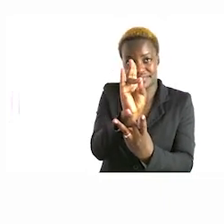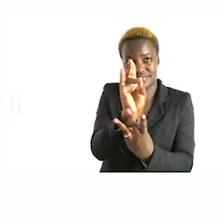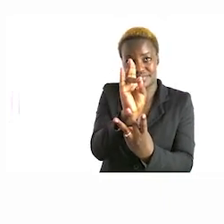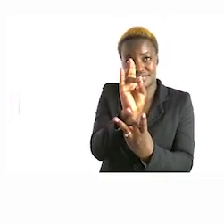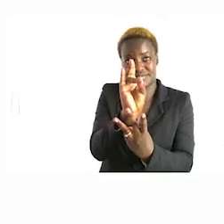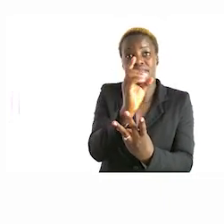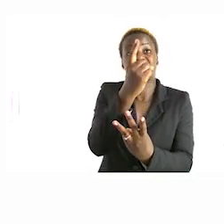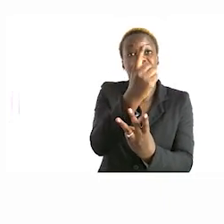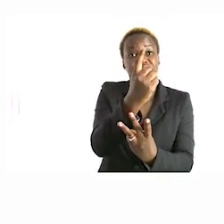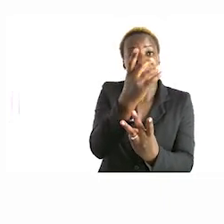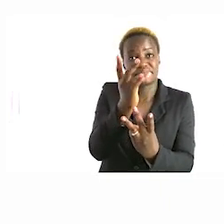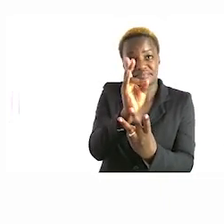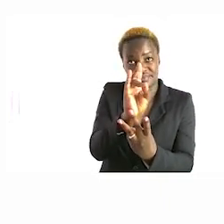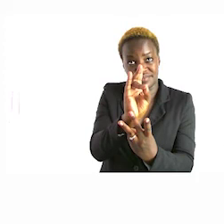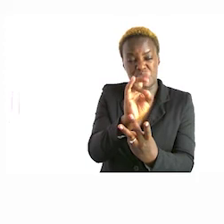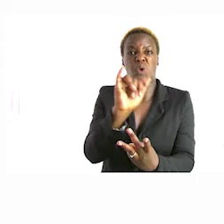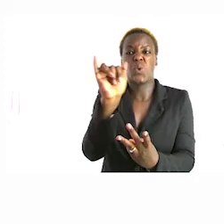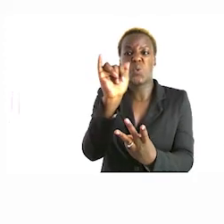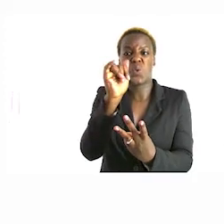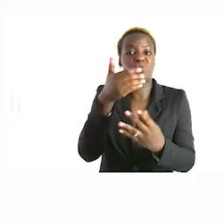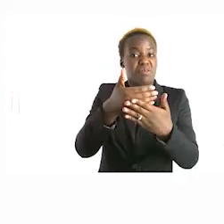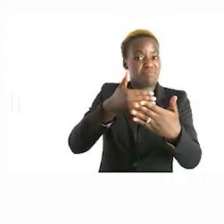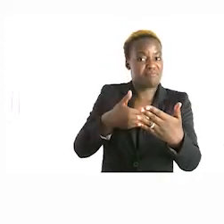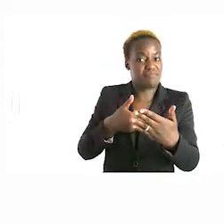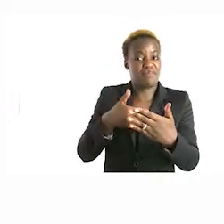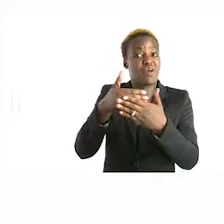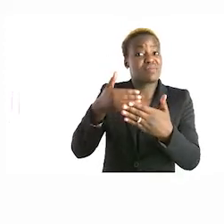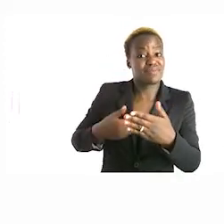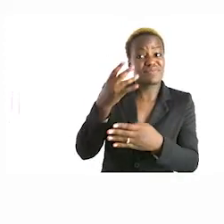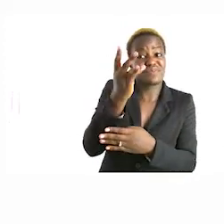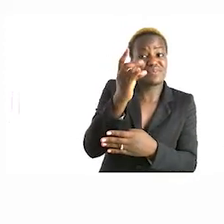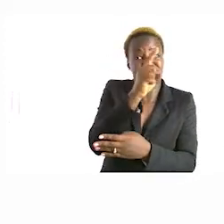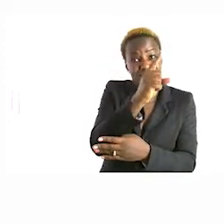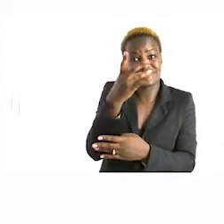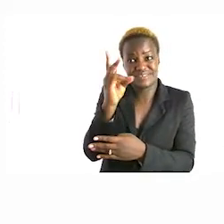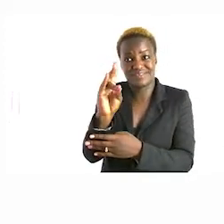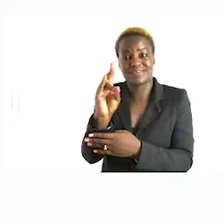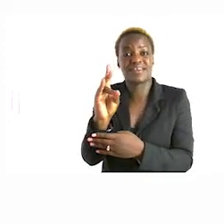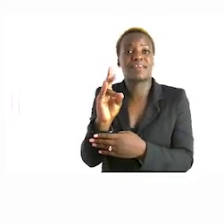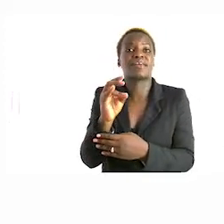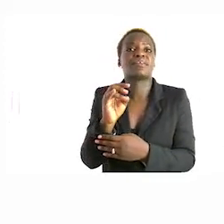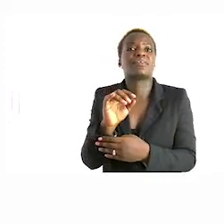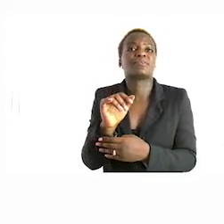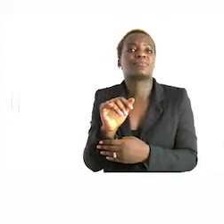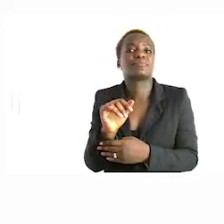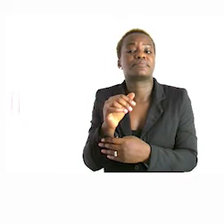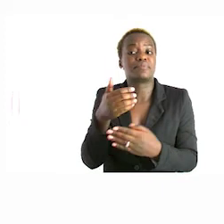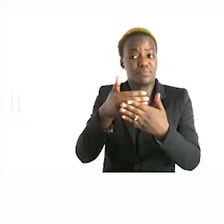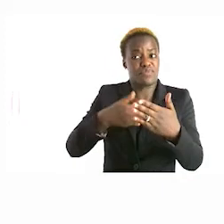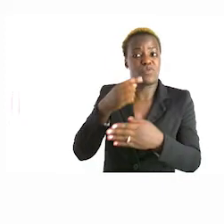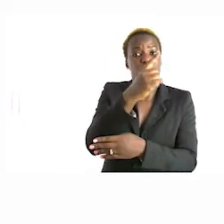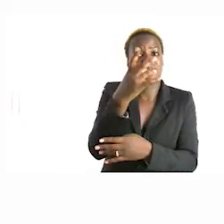number 7, which one comes first? Which one do we find before we say 17?